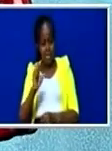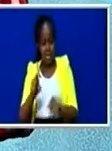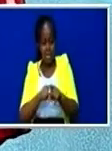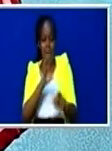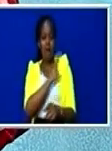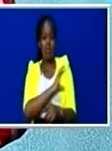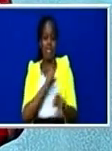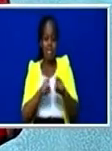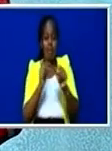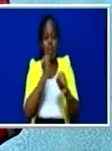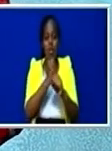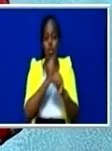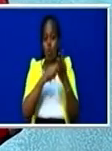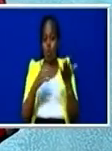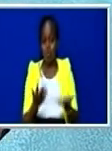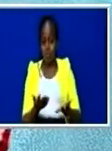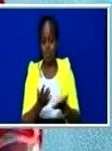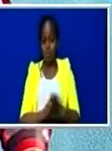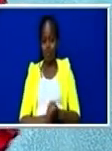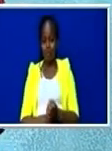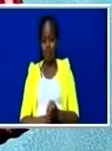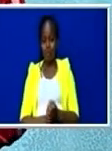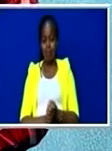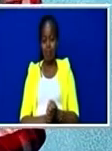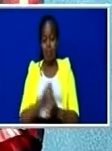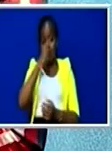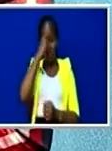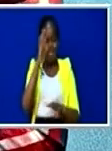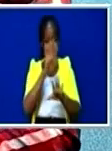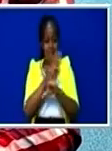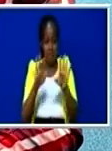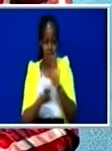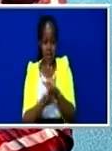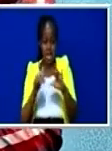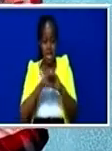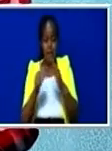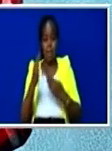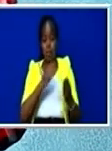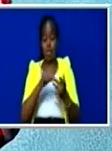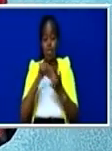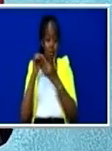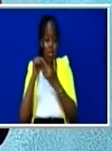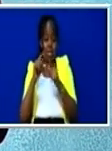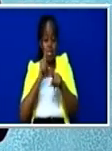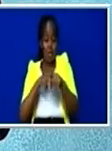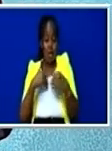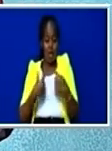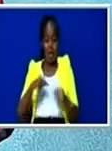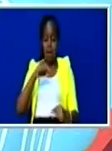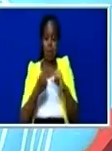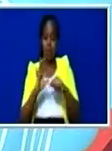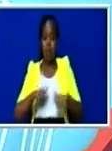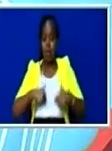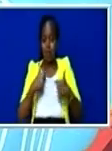proteins, Yes. functions of proteins. Yes. Nice. Yes, because everything in biology, especially when it comes to chemicals of life,